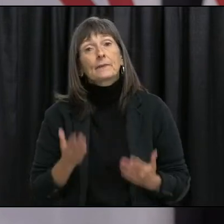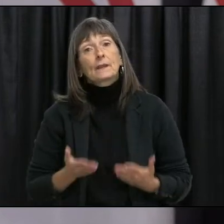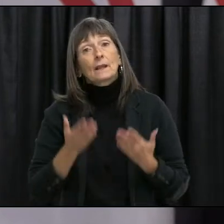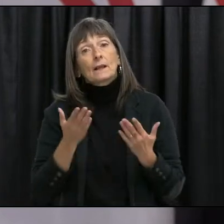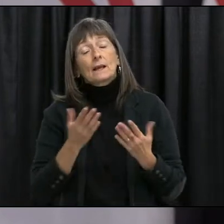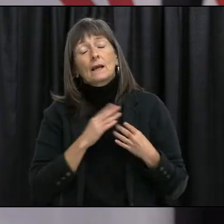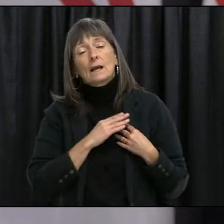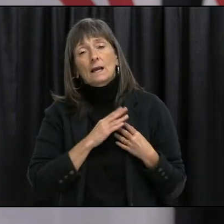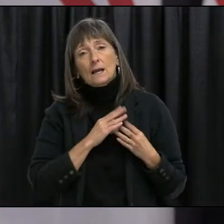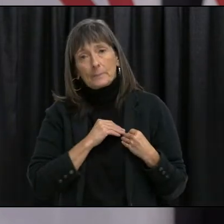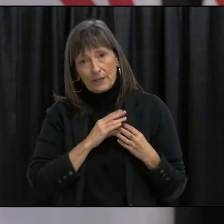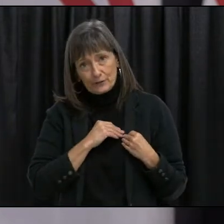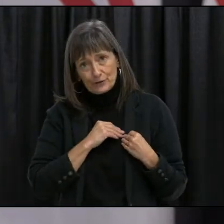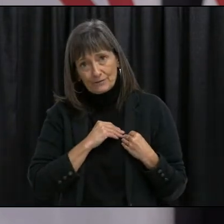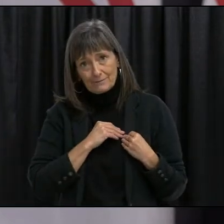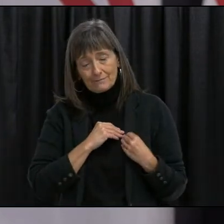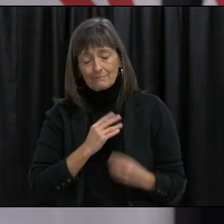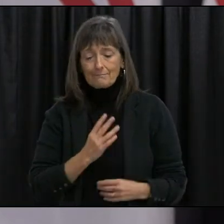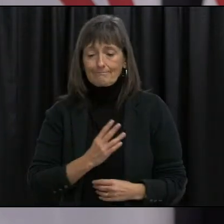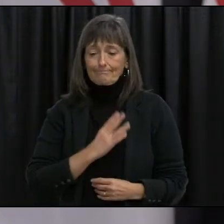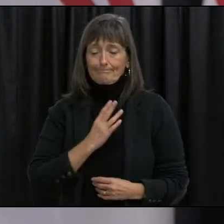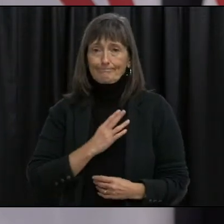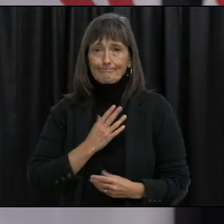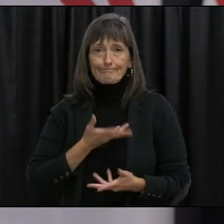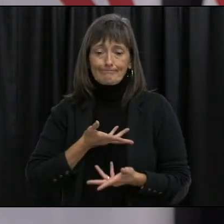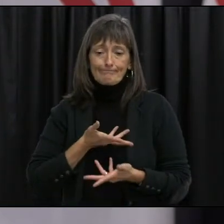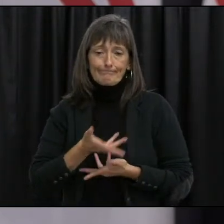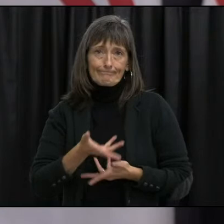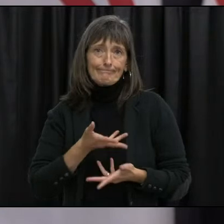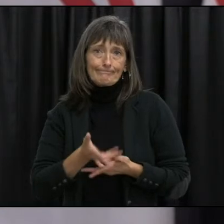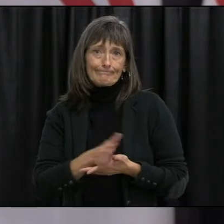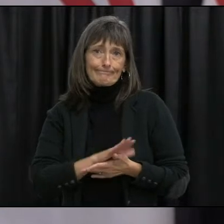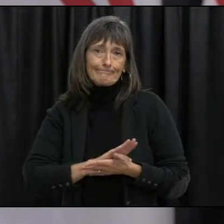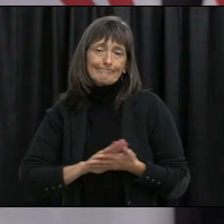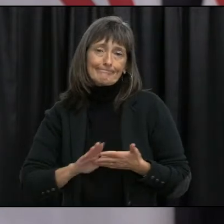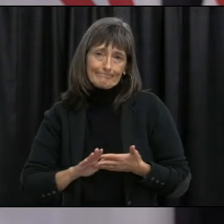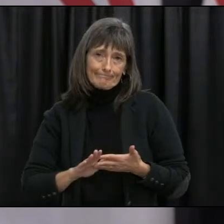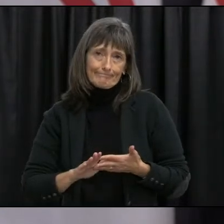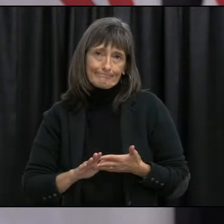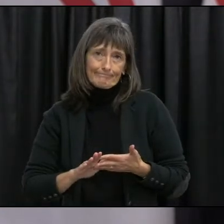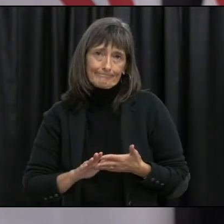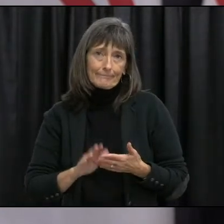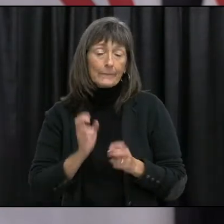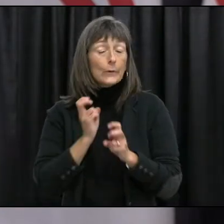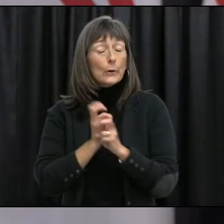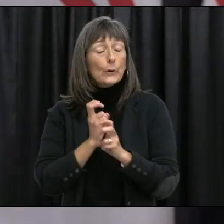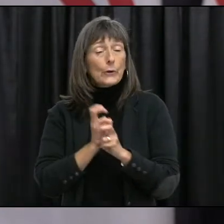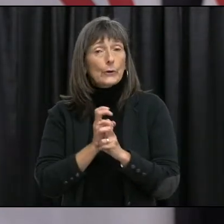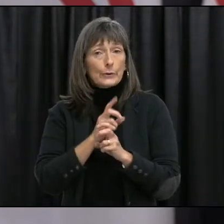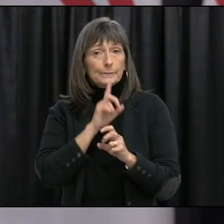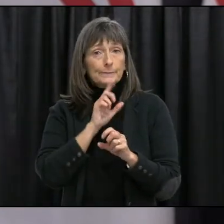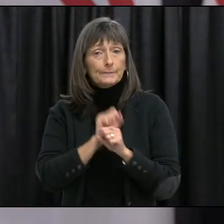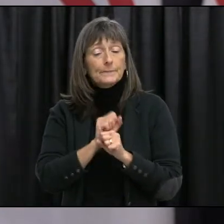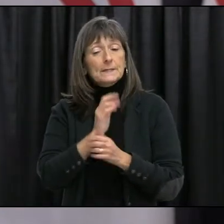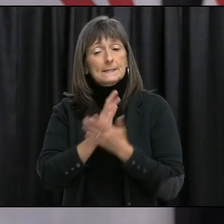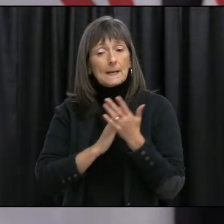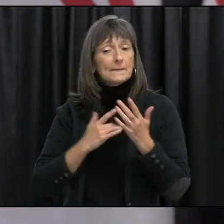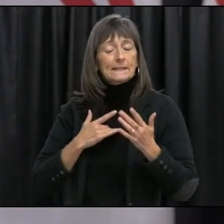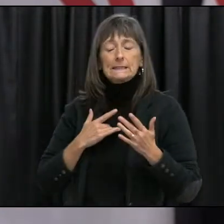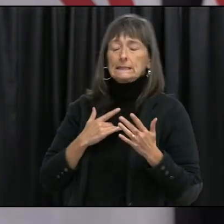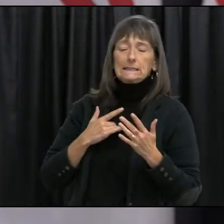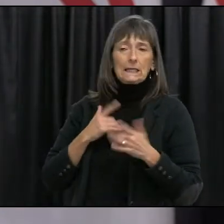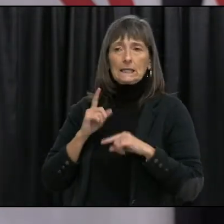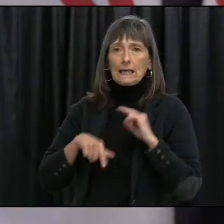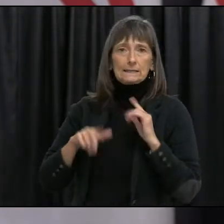compassion and courtesy would be the 2 words I would start with. It is a difficult situation for some individuals. There